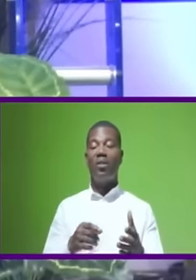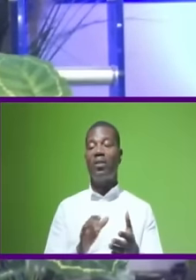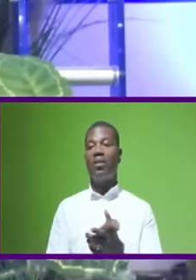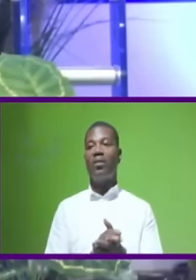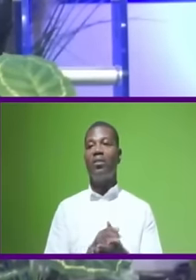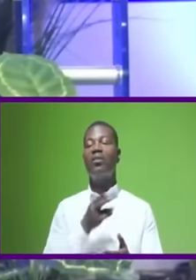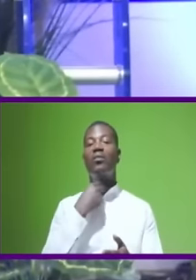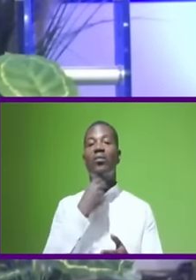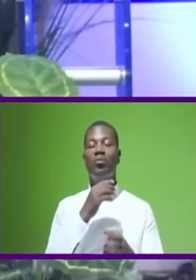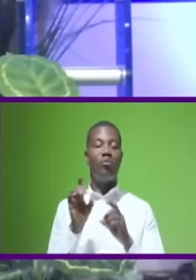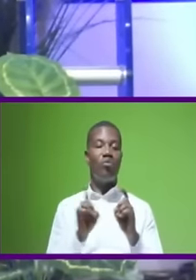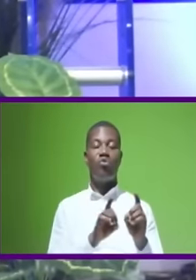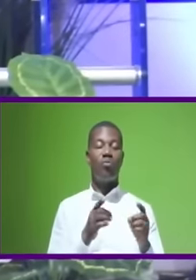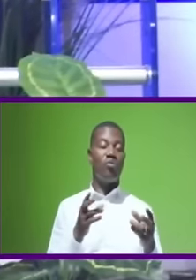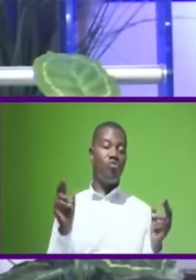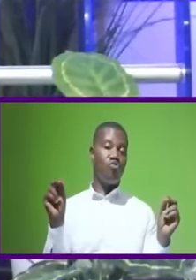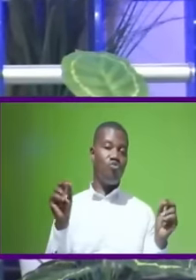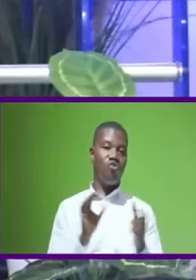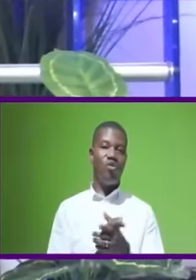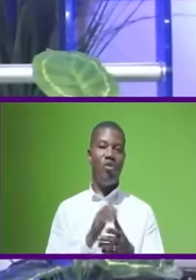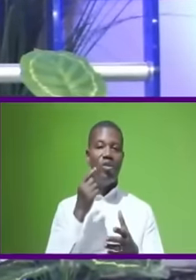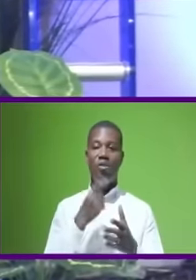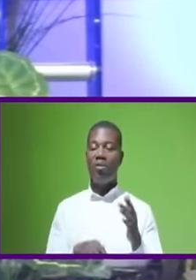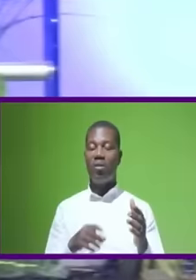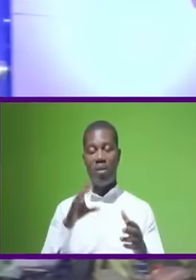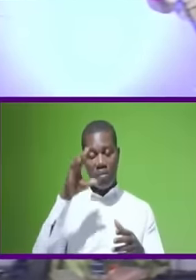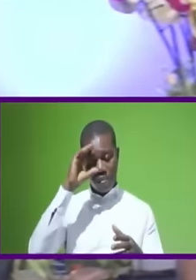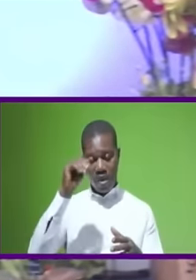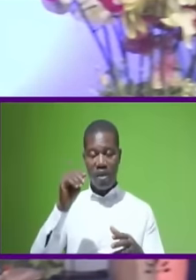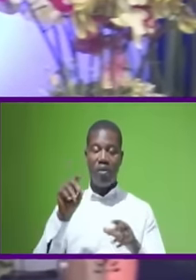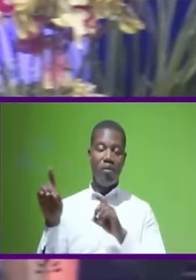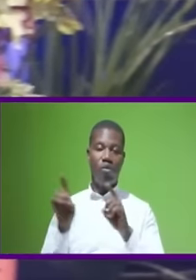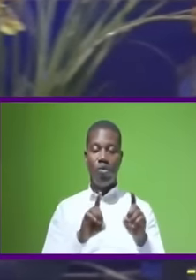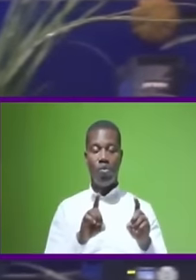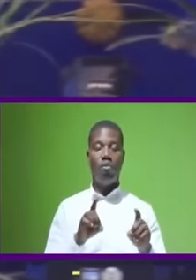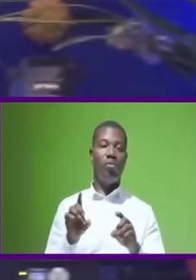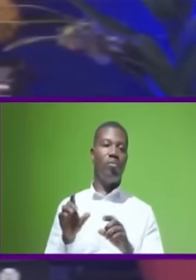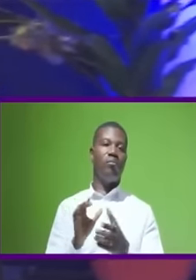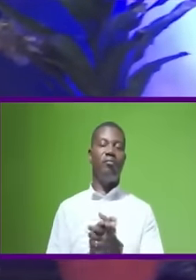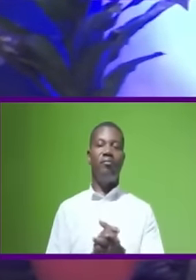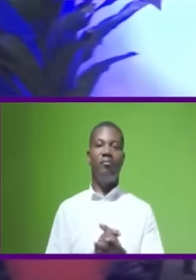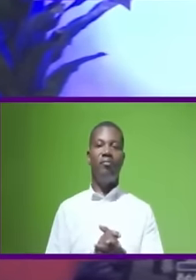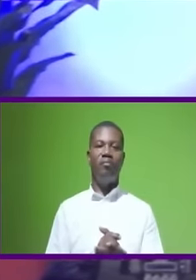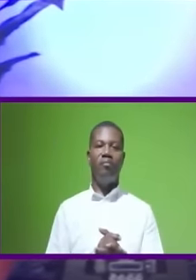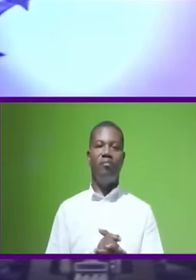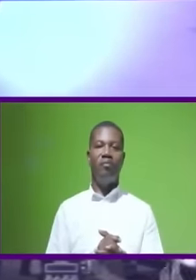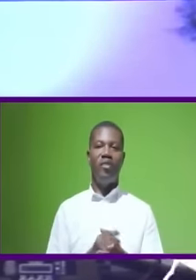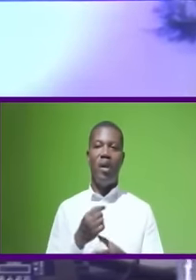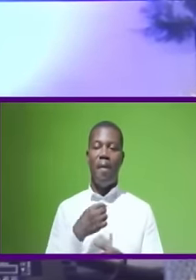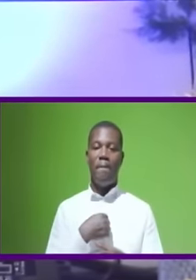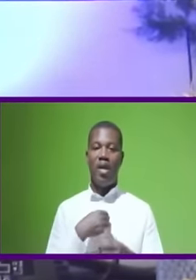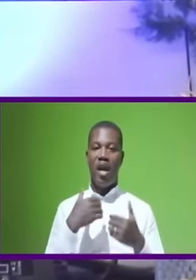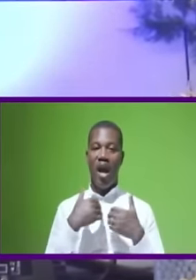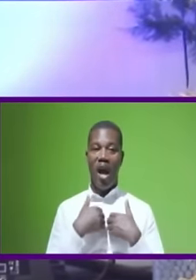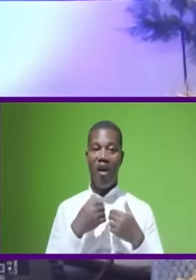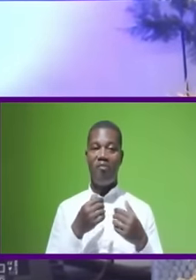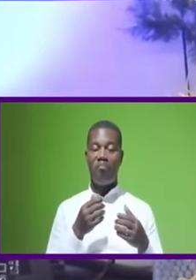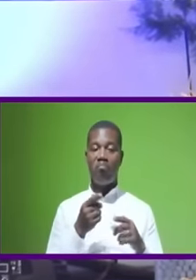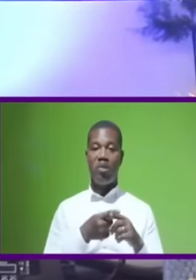Not what some men of God were doing. And yet they are not nipper be enemy. And not what some men were doing. Me what they me